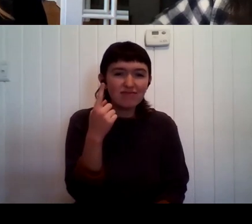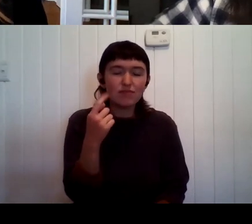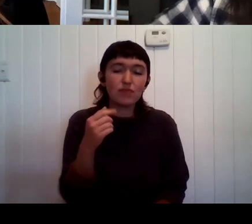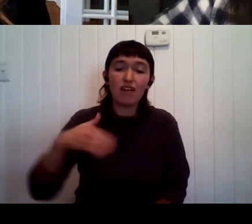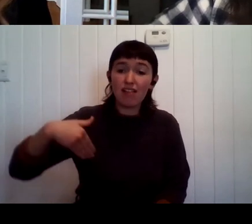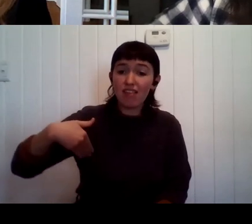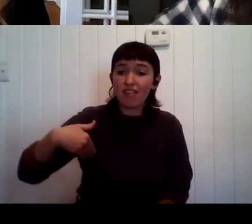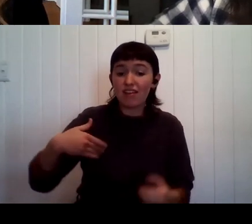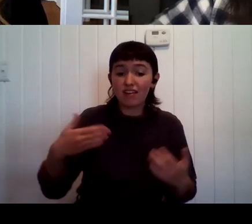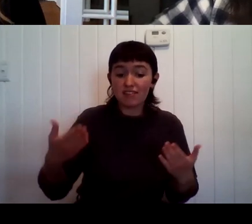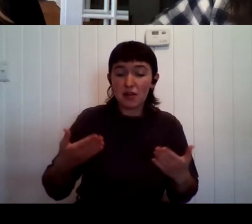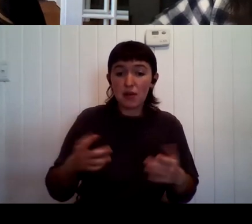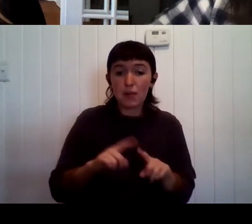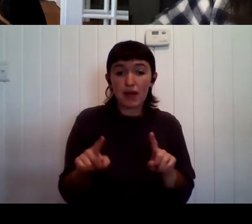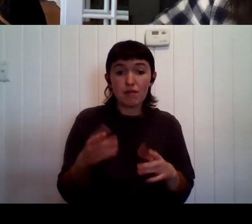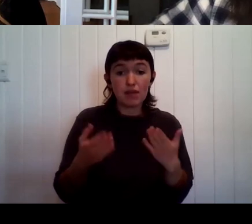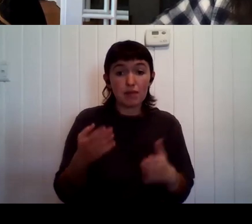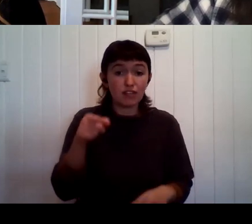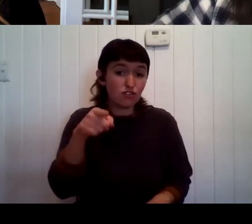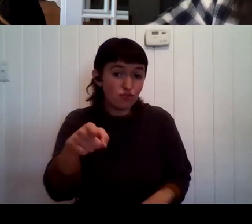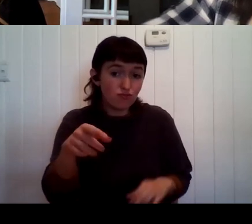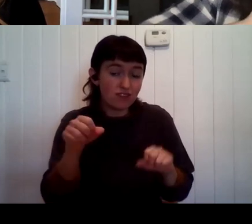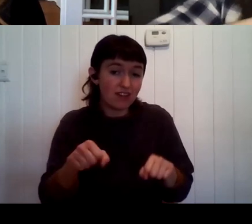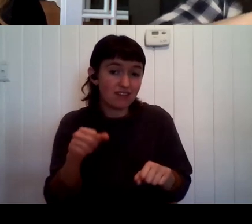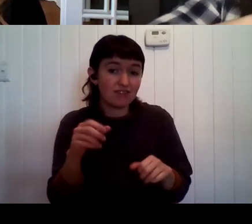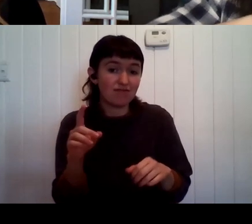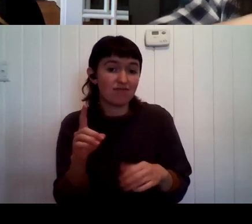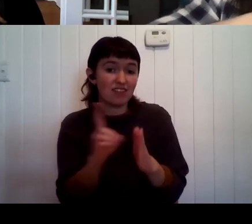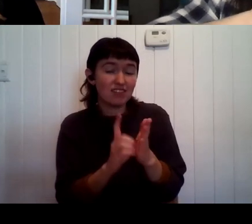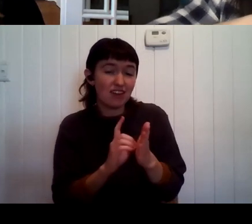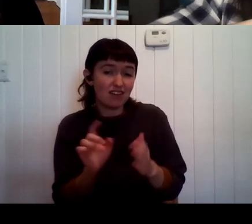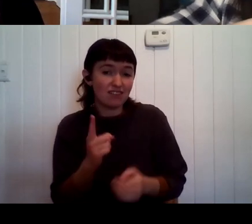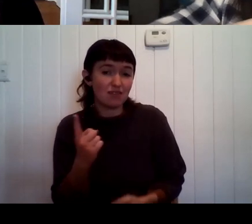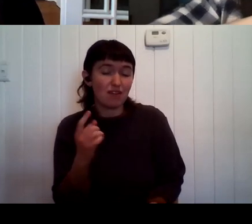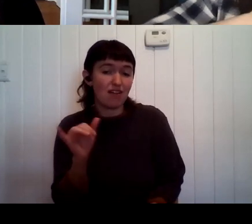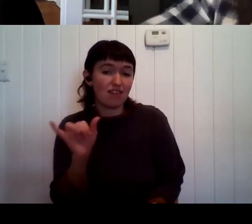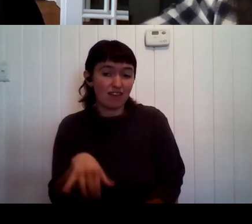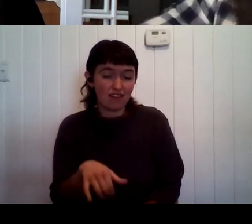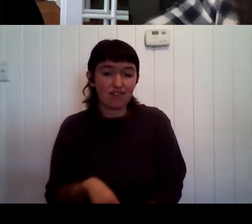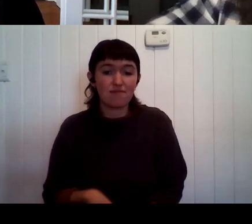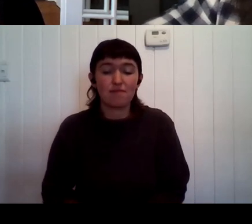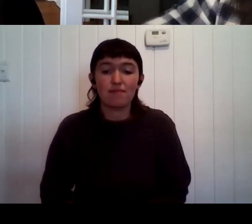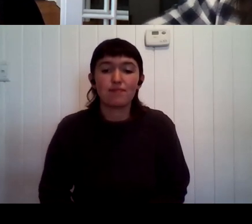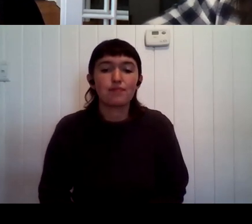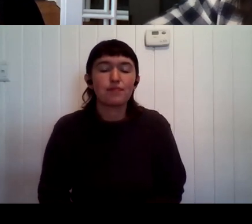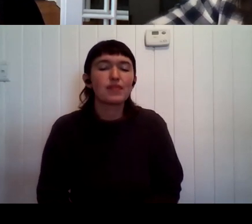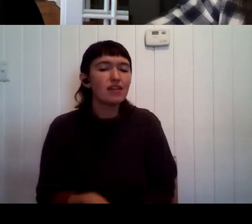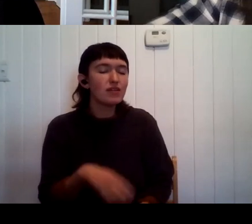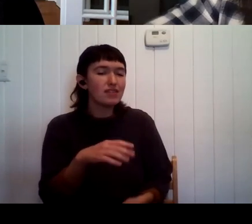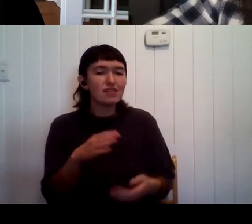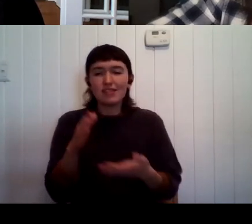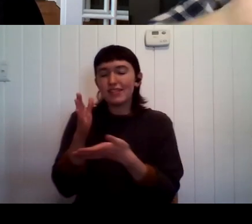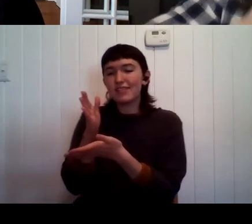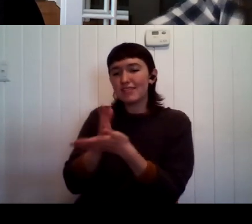yet, but can you design something like that? There is some car, and we talked about this in the clean energy and